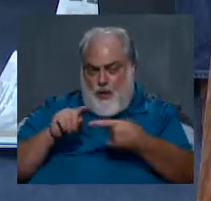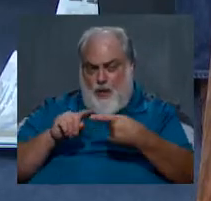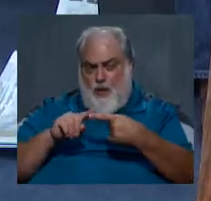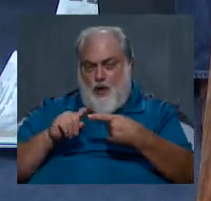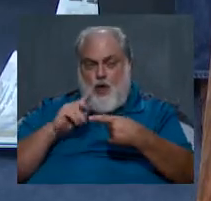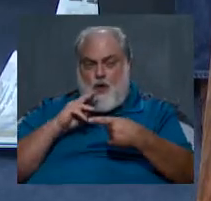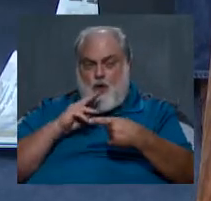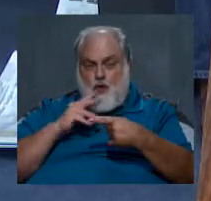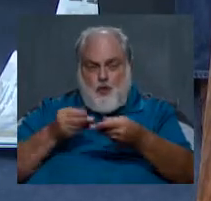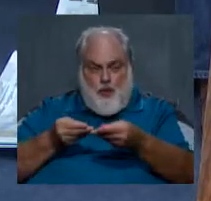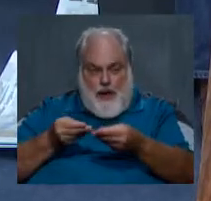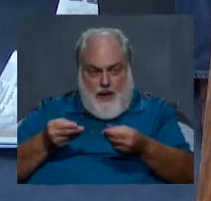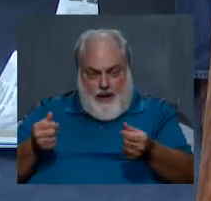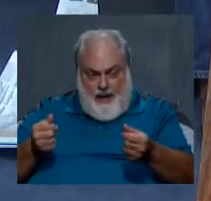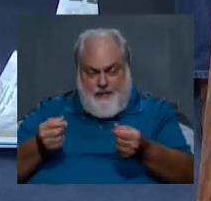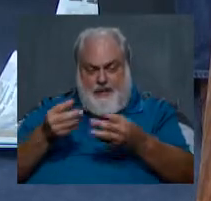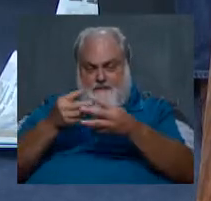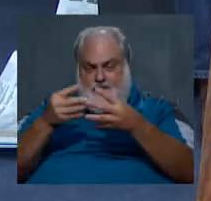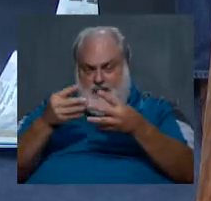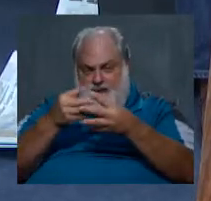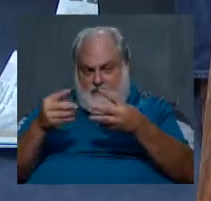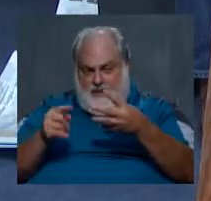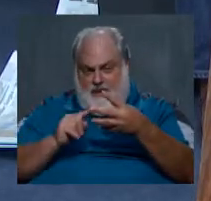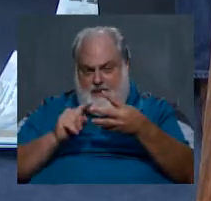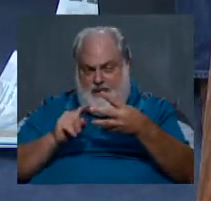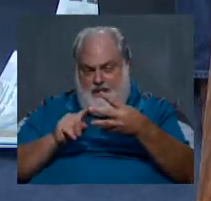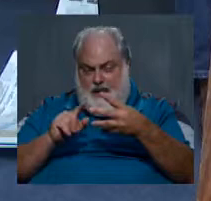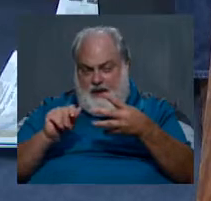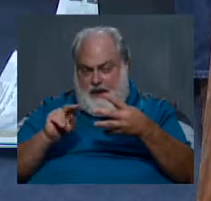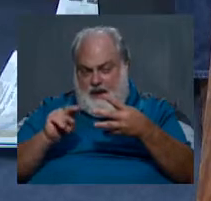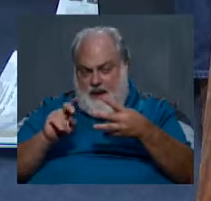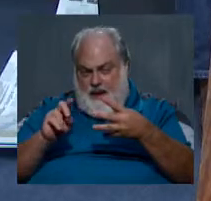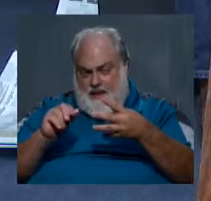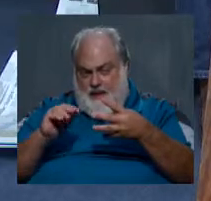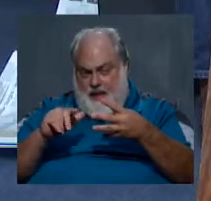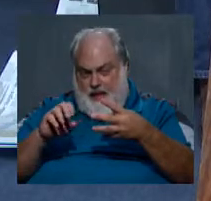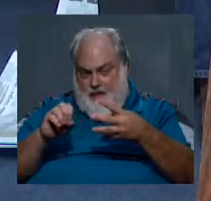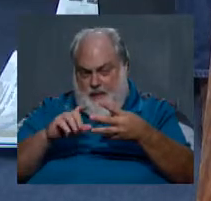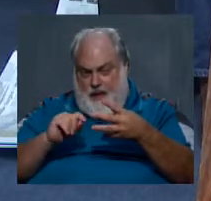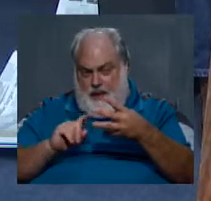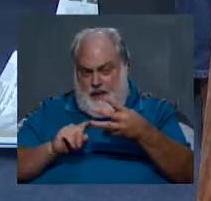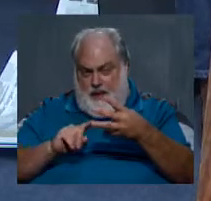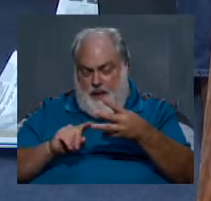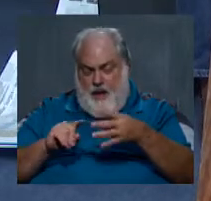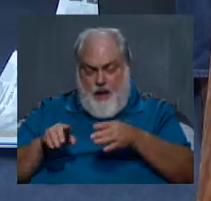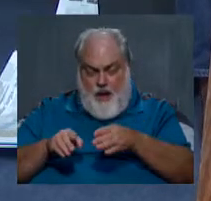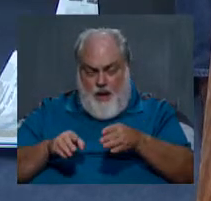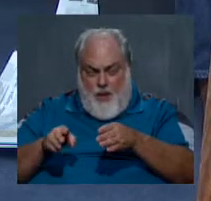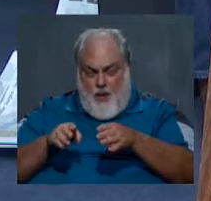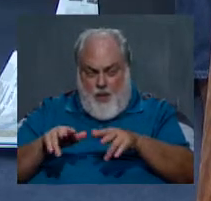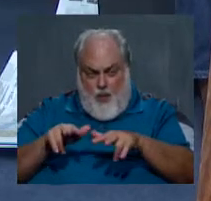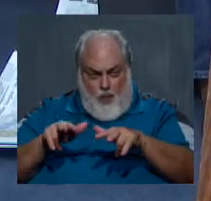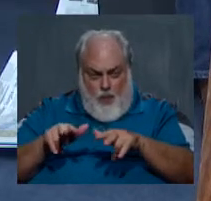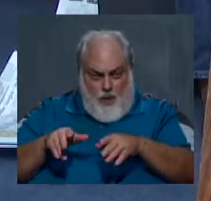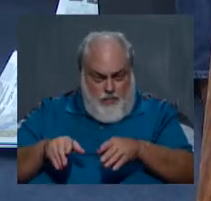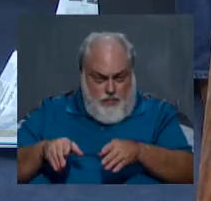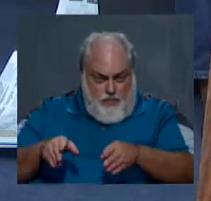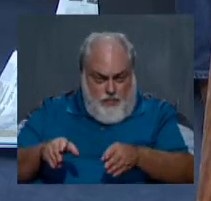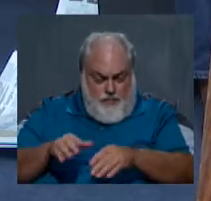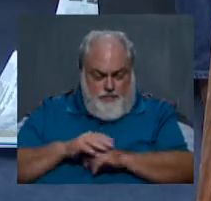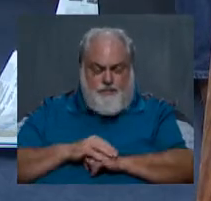issues, fencing, landscape screening, and passageway. A few weeks later, the